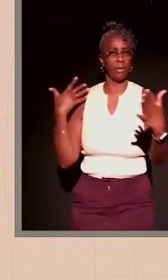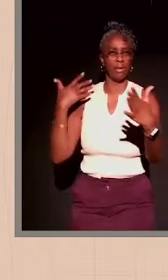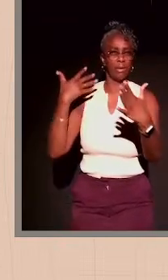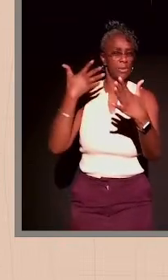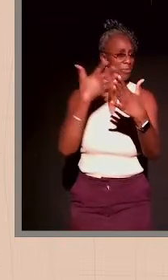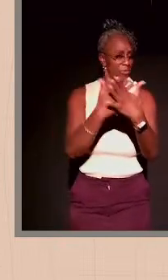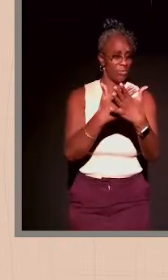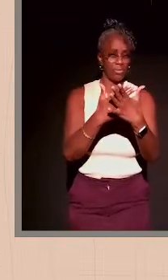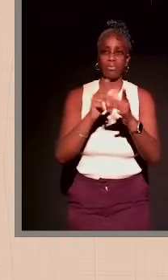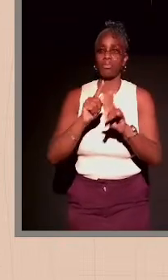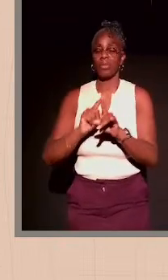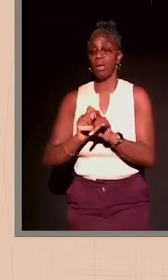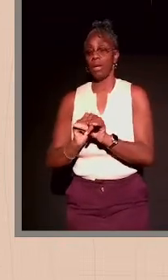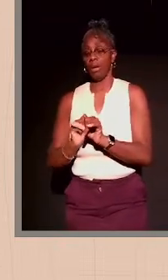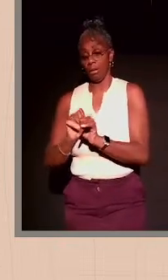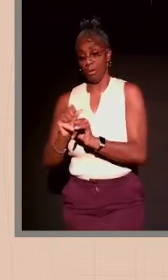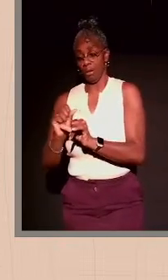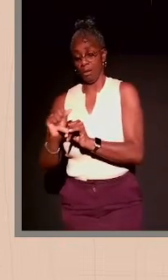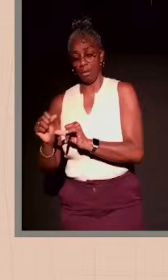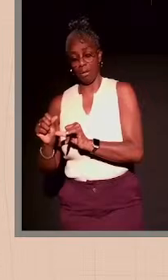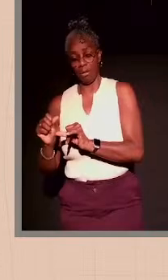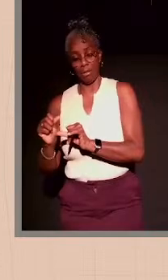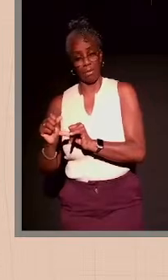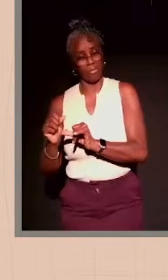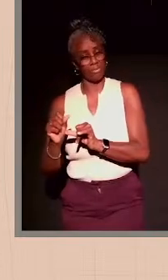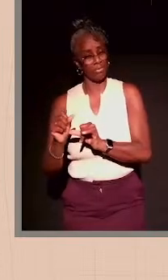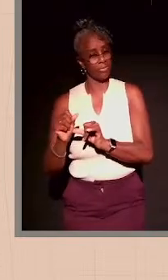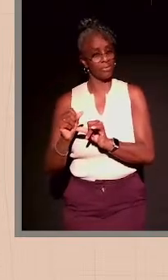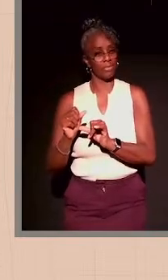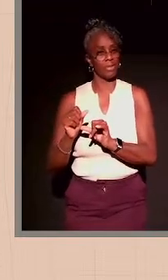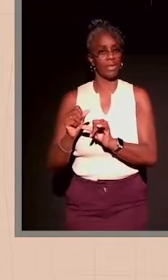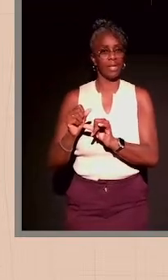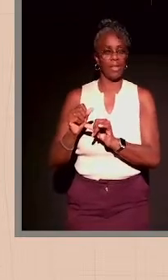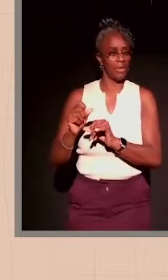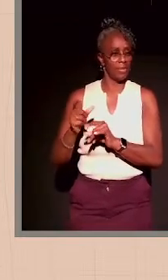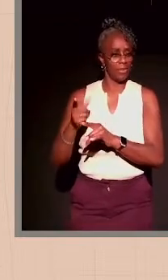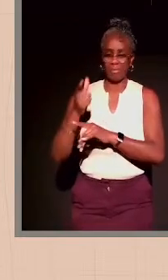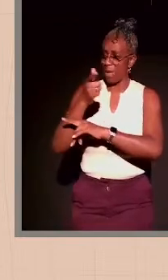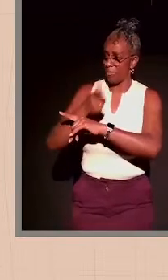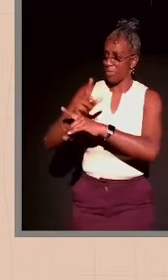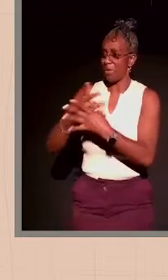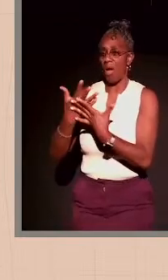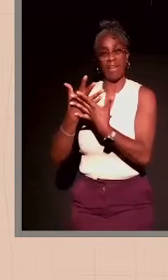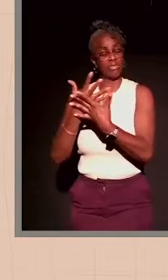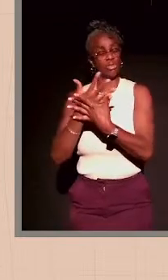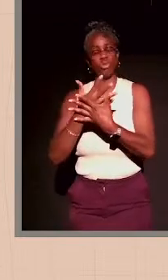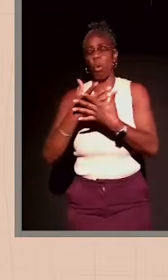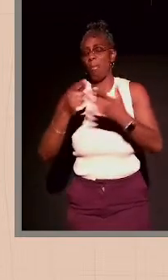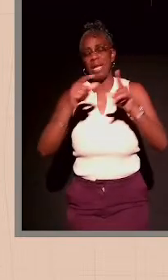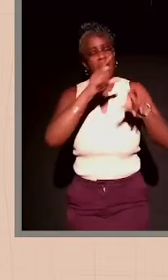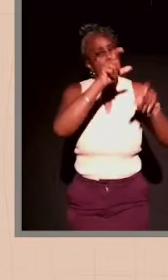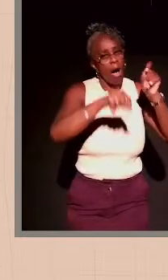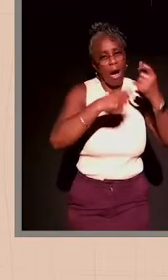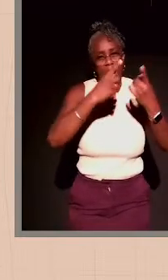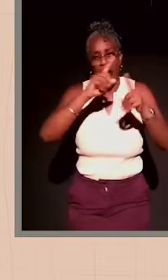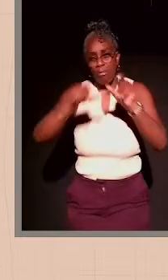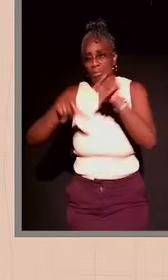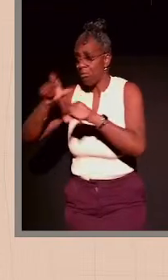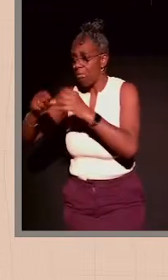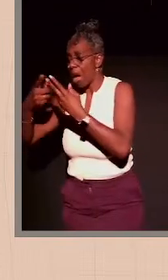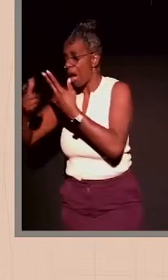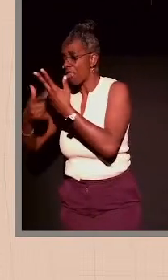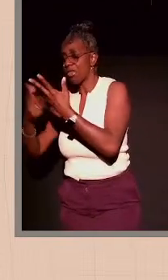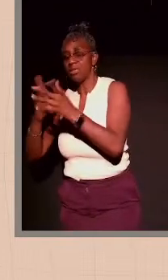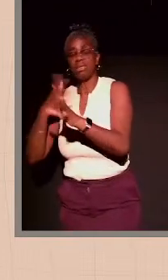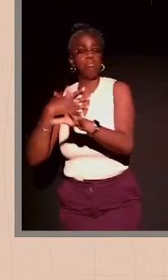And then the COVID pandemic emerged, and like many others, I lost my